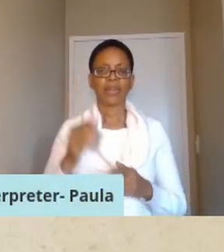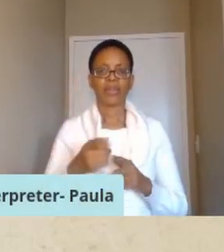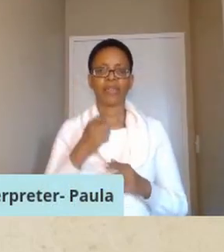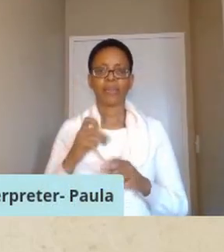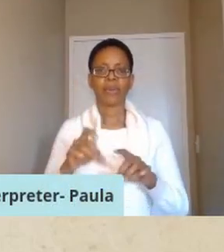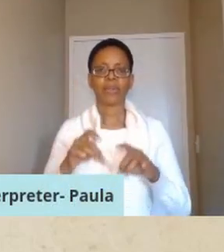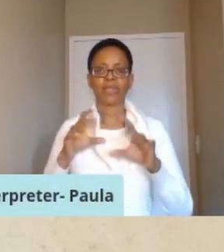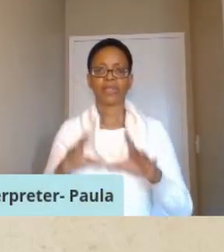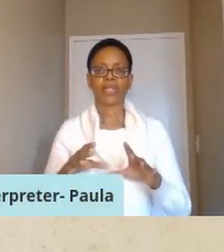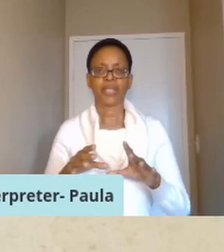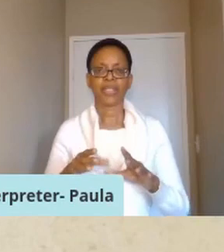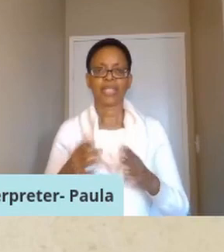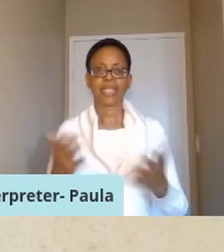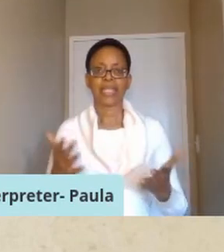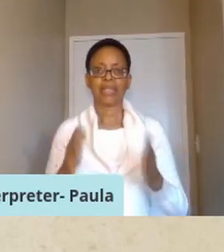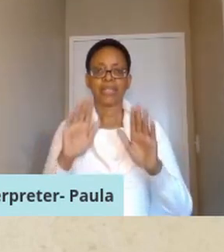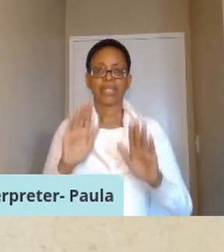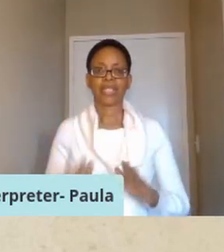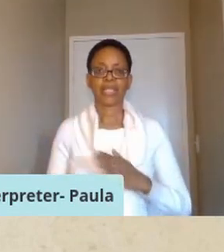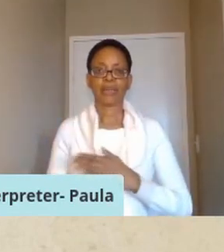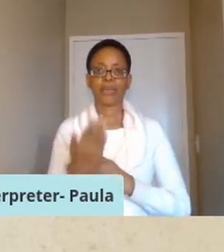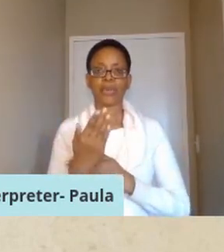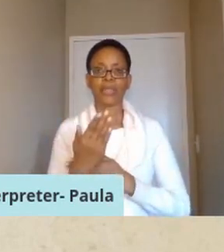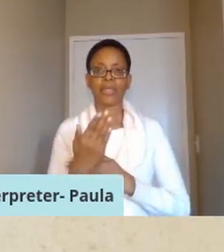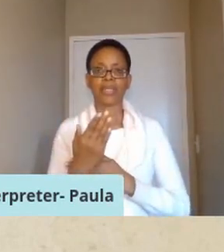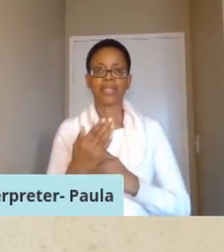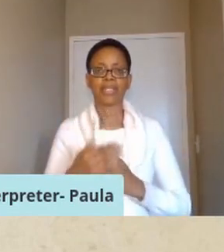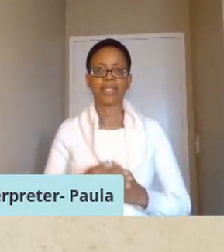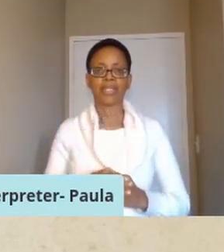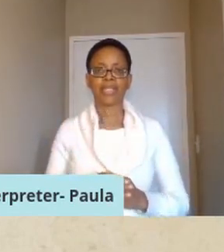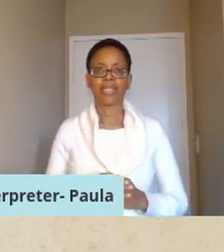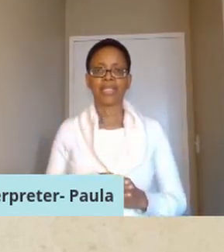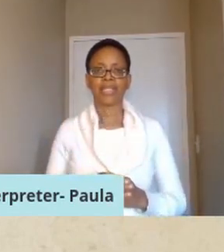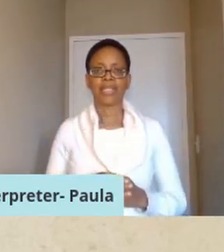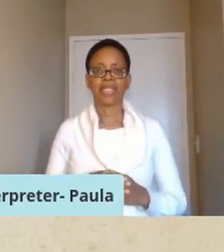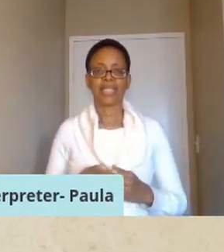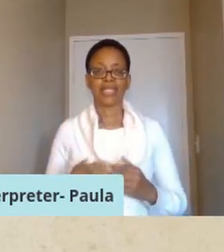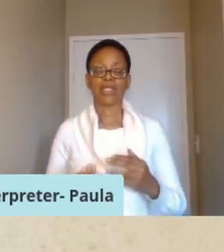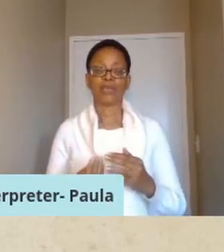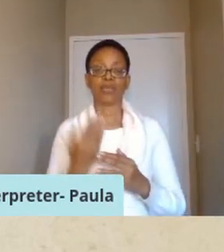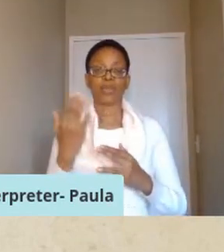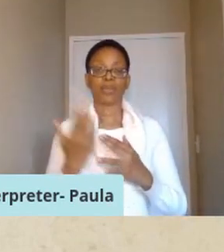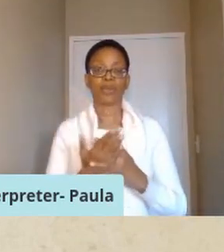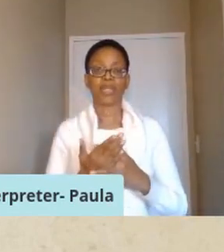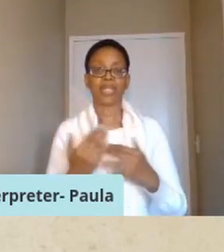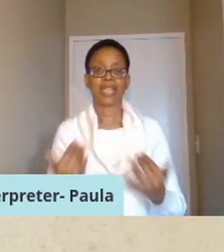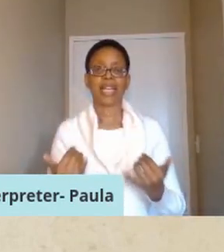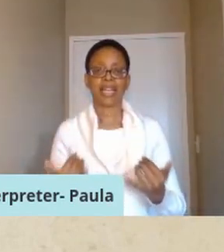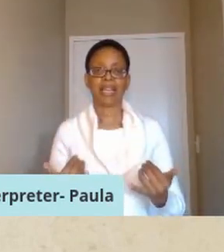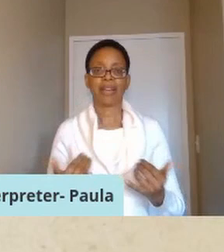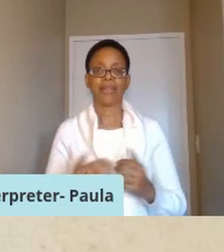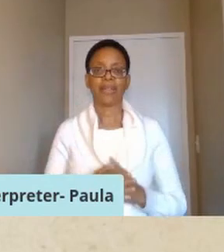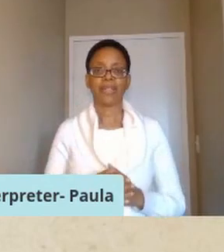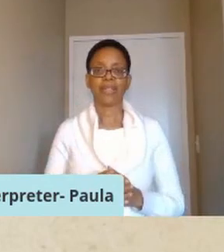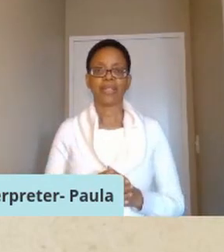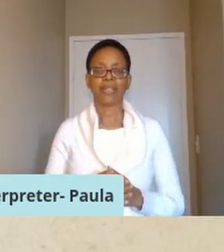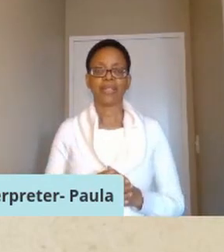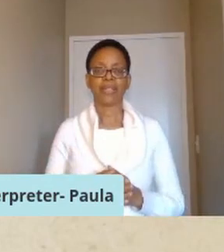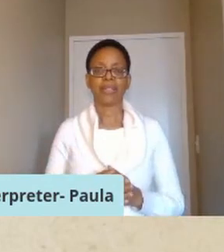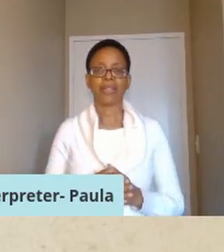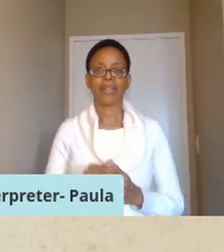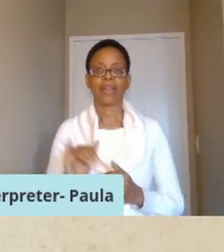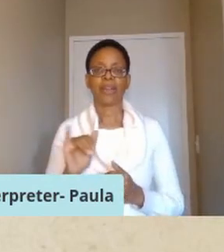Here is Sunday morning and we are enjoying a spring break. Also, it's a tradition